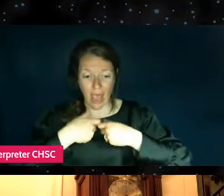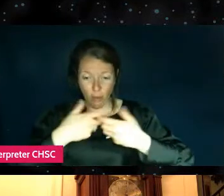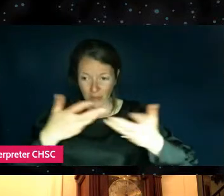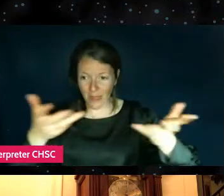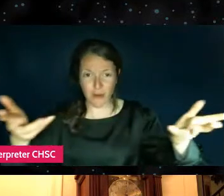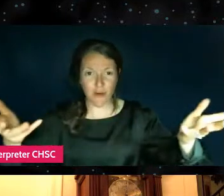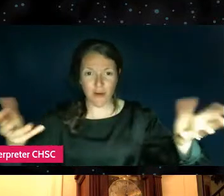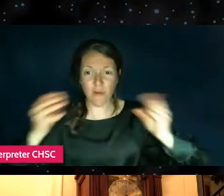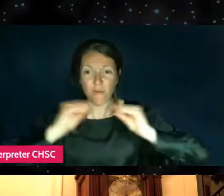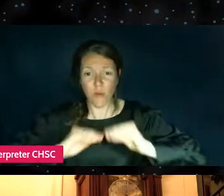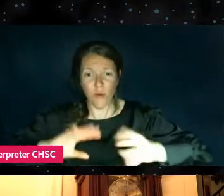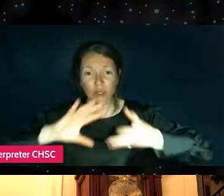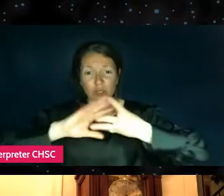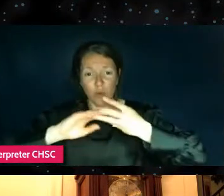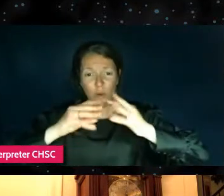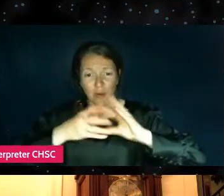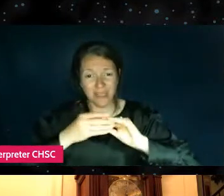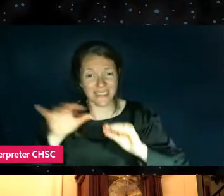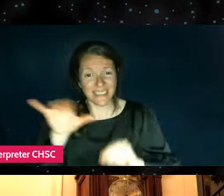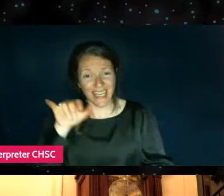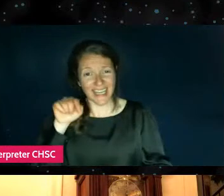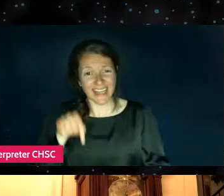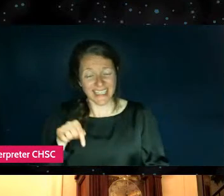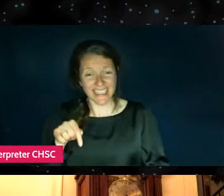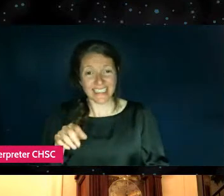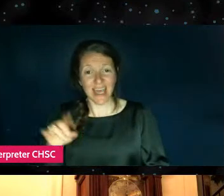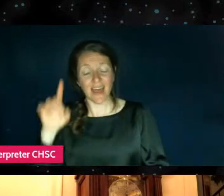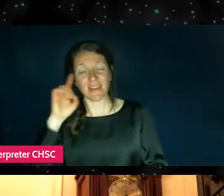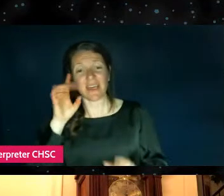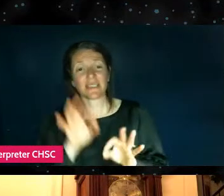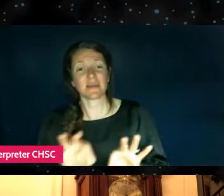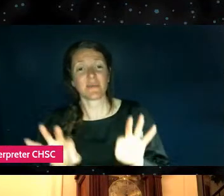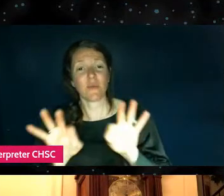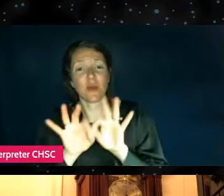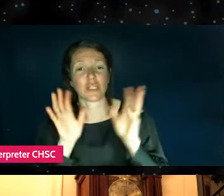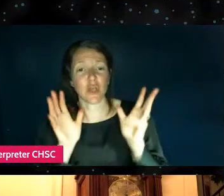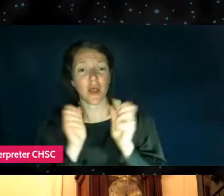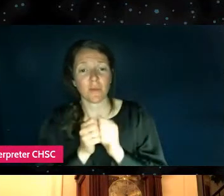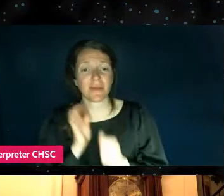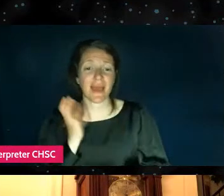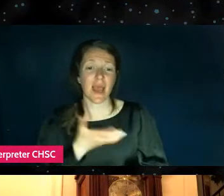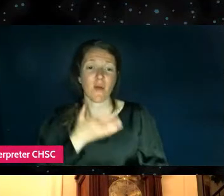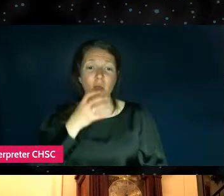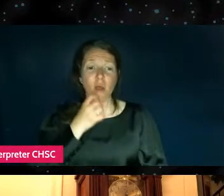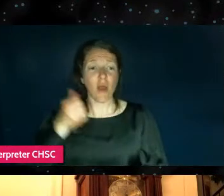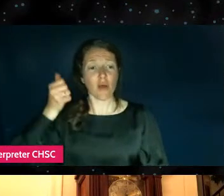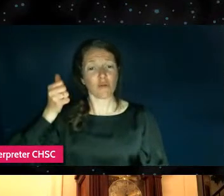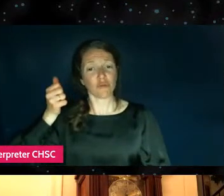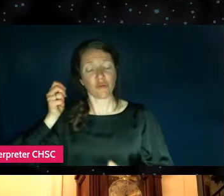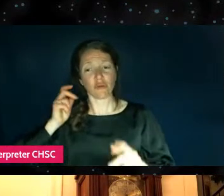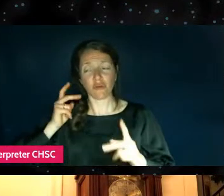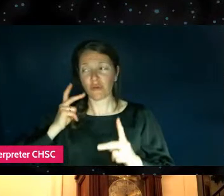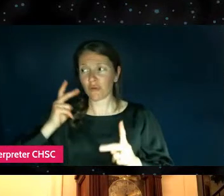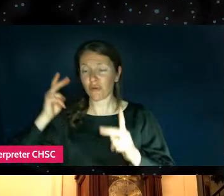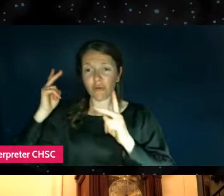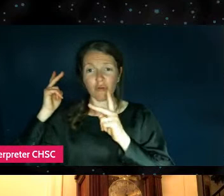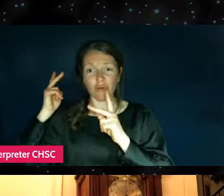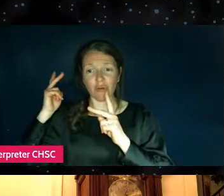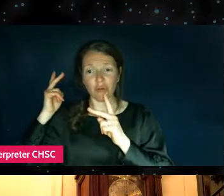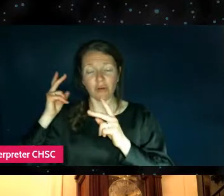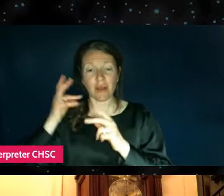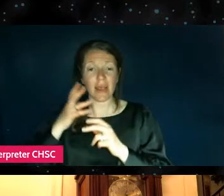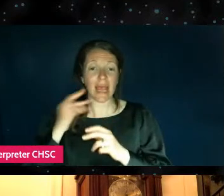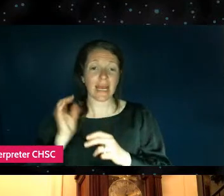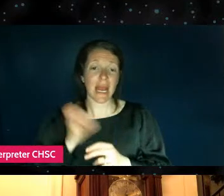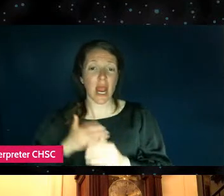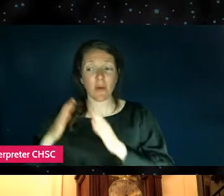stories like this, you know? And I think it's important to talk to our elders and talk to our, you know,